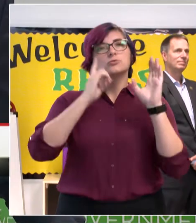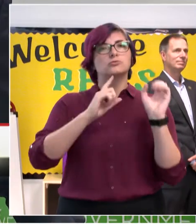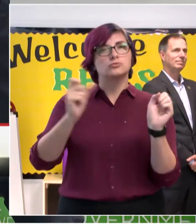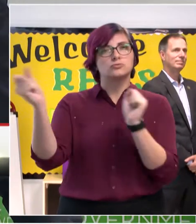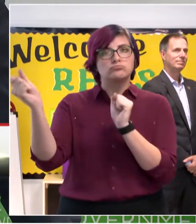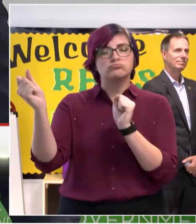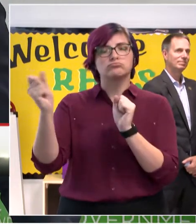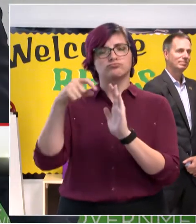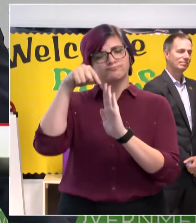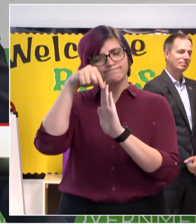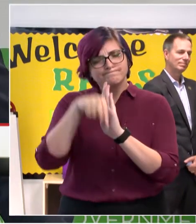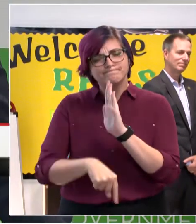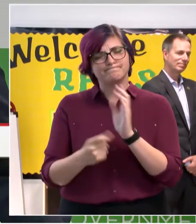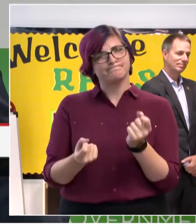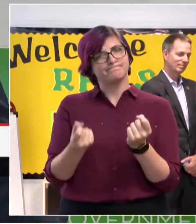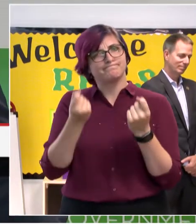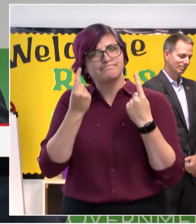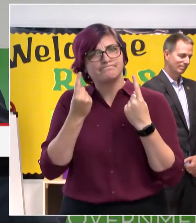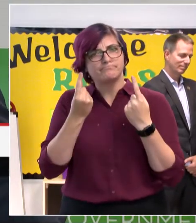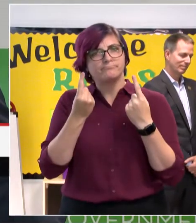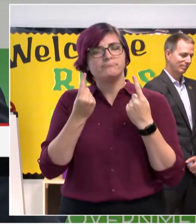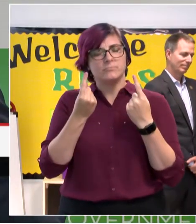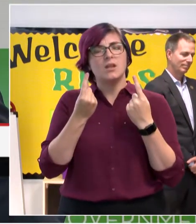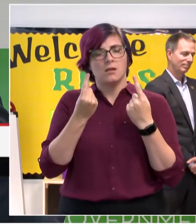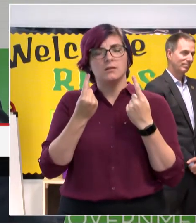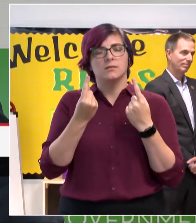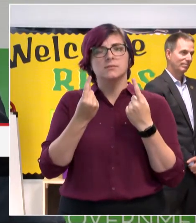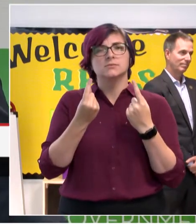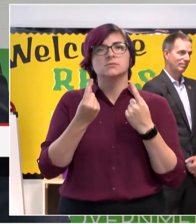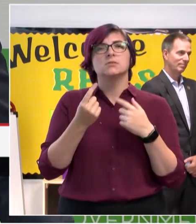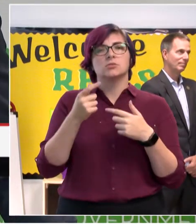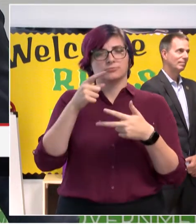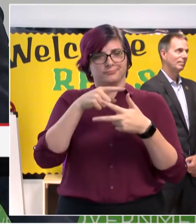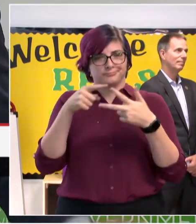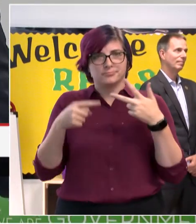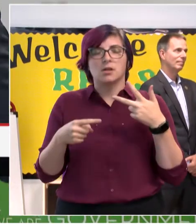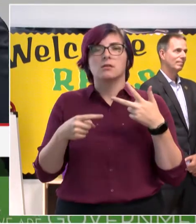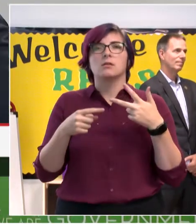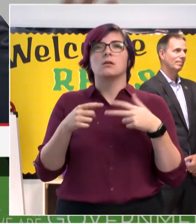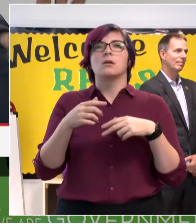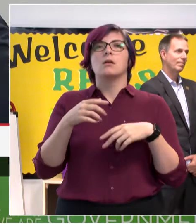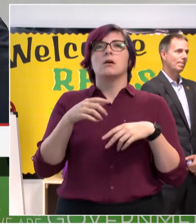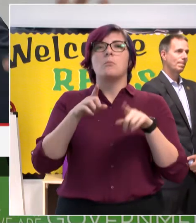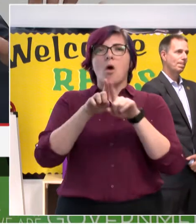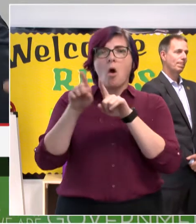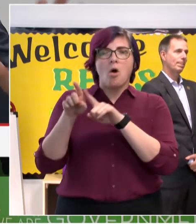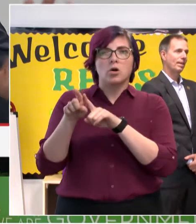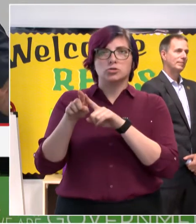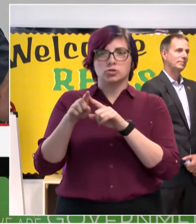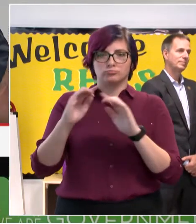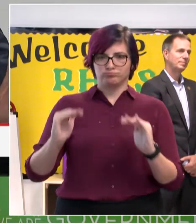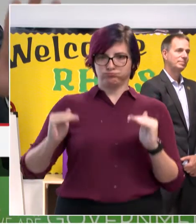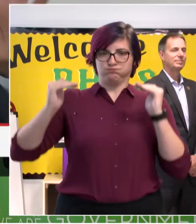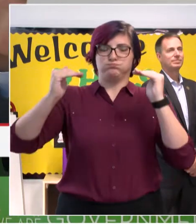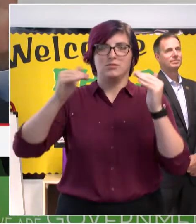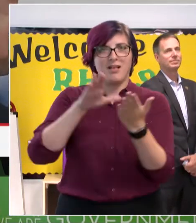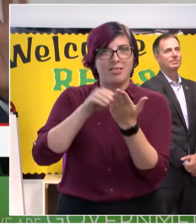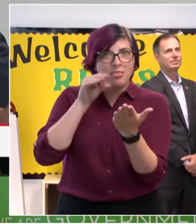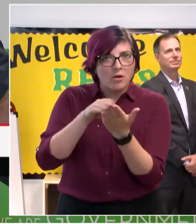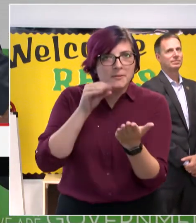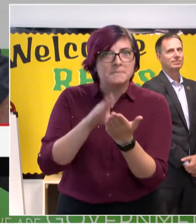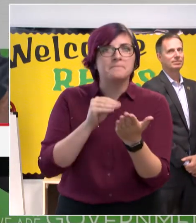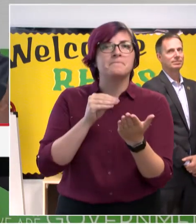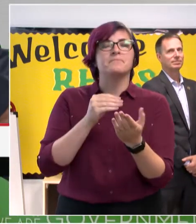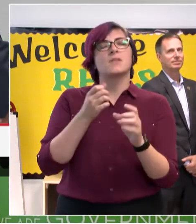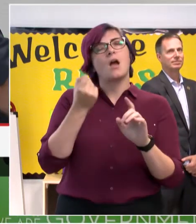deepen the understanding on the areas that are highlighted, but also to accelerate learning. And when students leave our pre-K classroom, the data and the